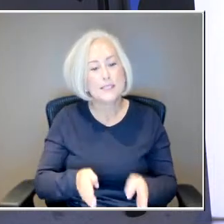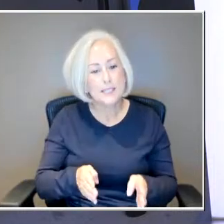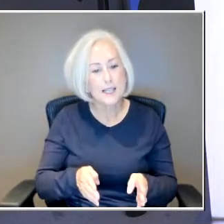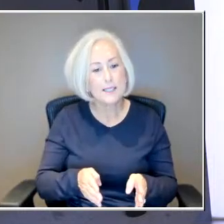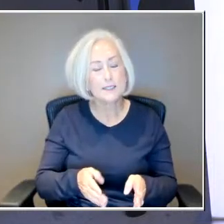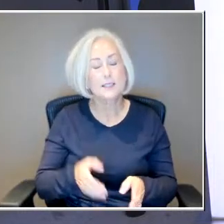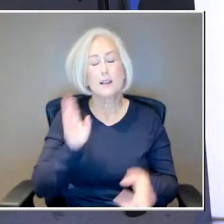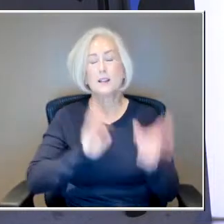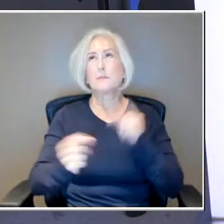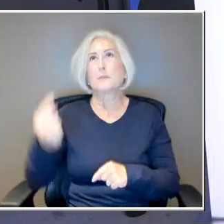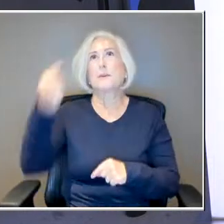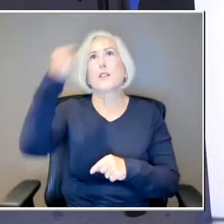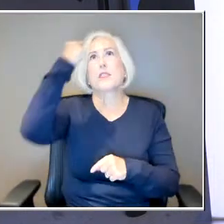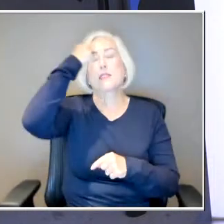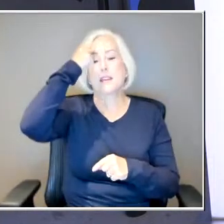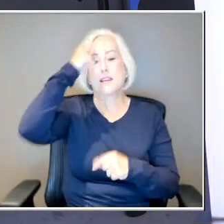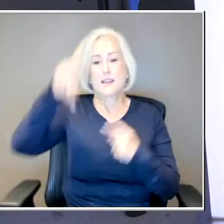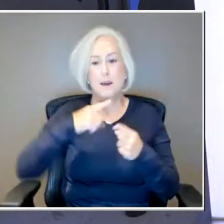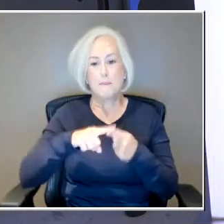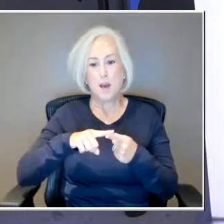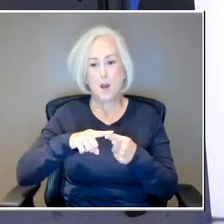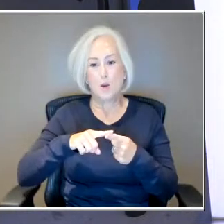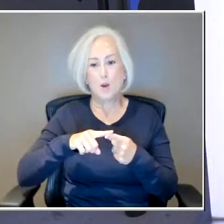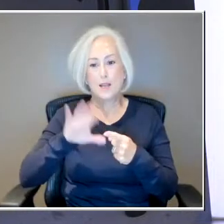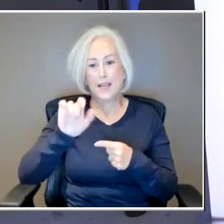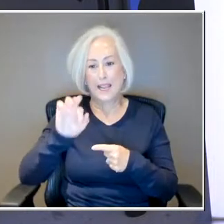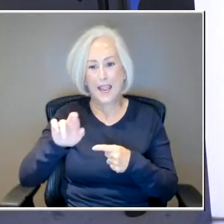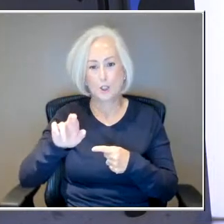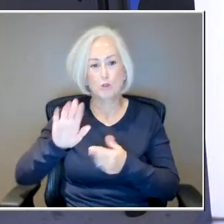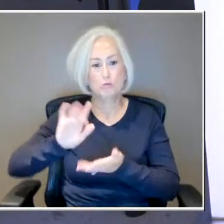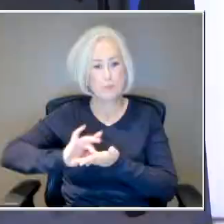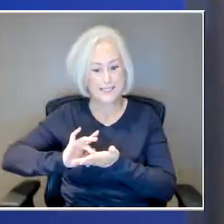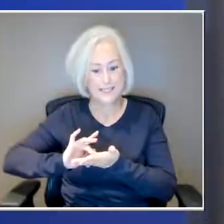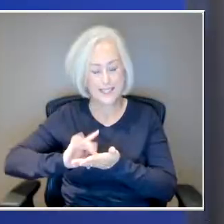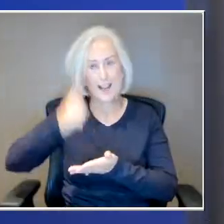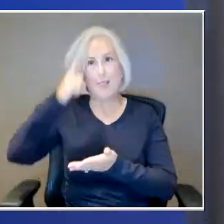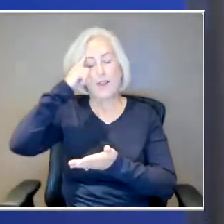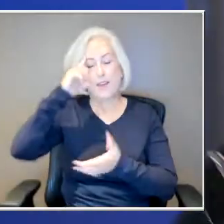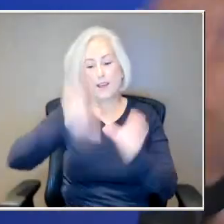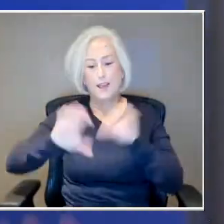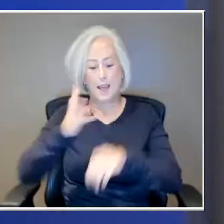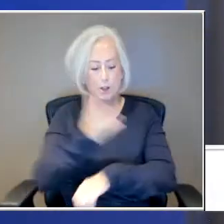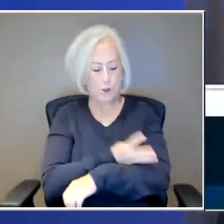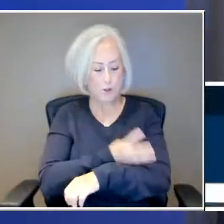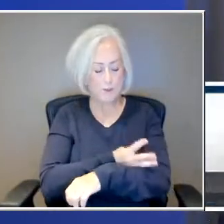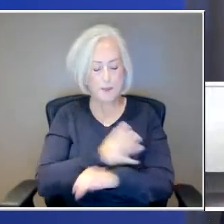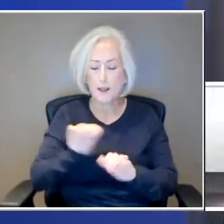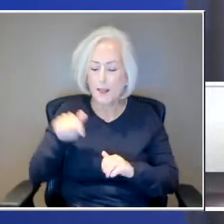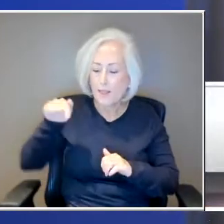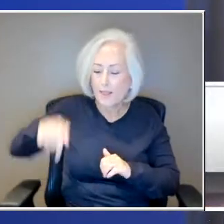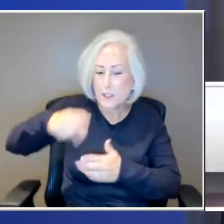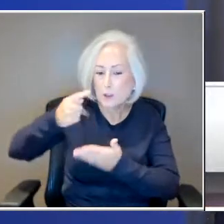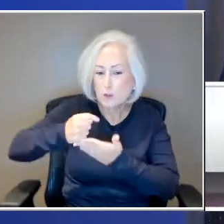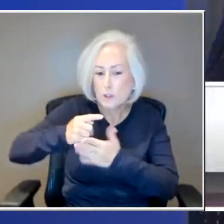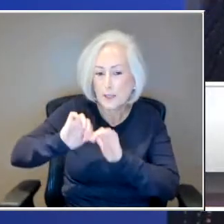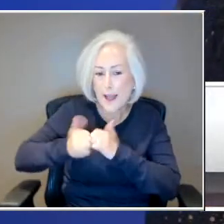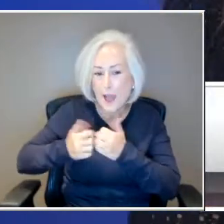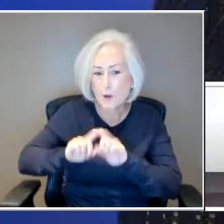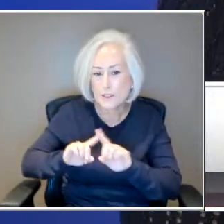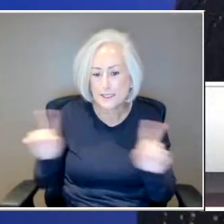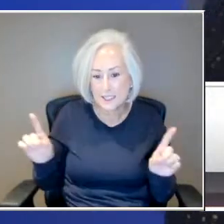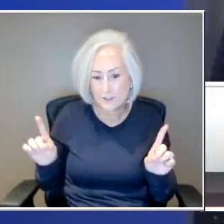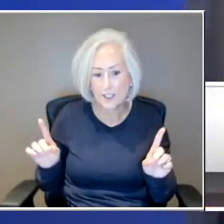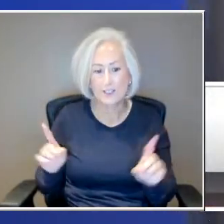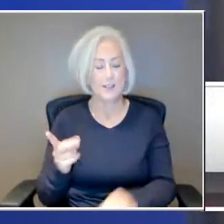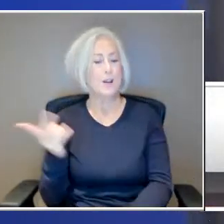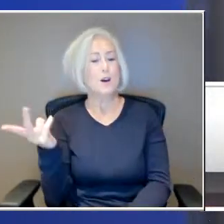of oftentimes chemotherapy. How is this different? Yeah, absolutely. I think both David and Dr. Abdallah kind of highlighted that in the